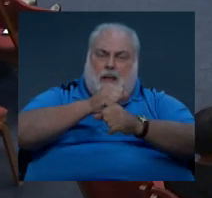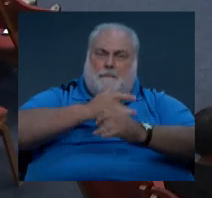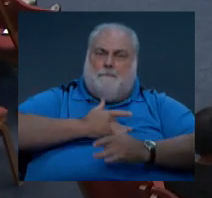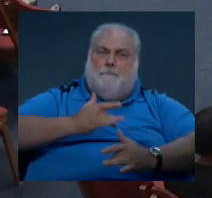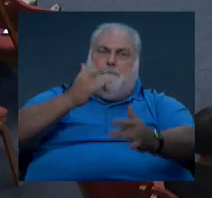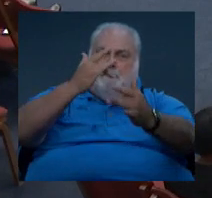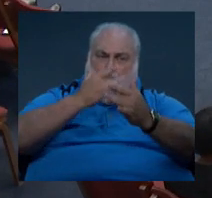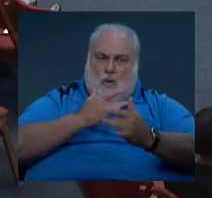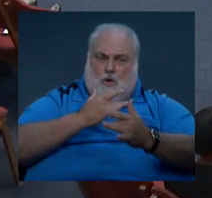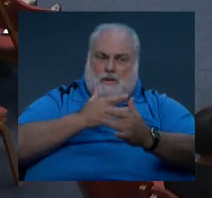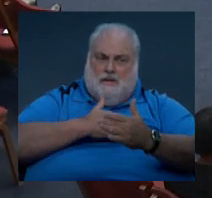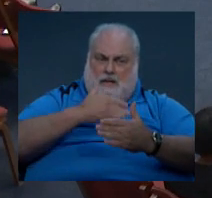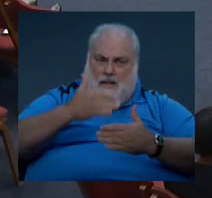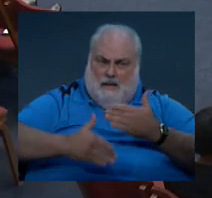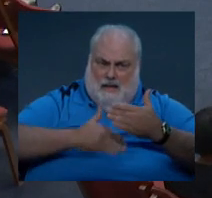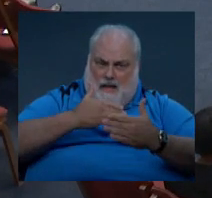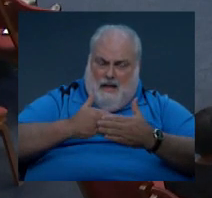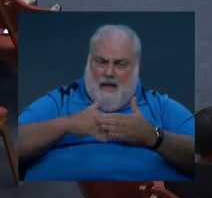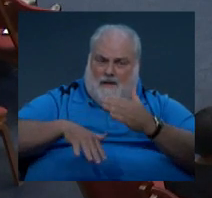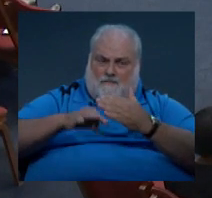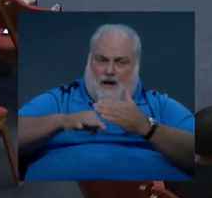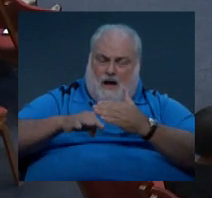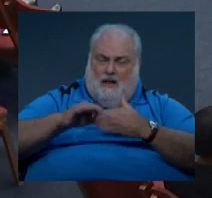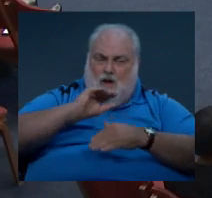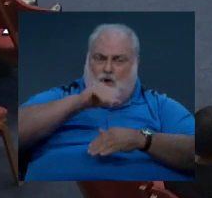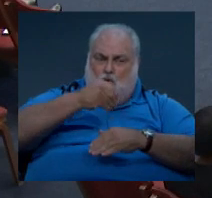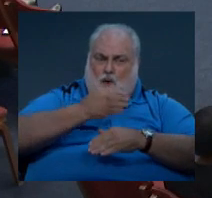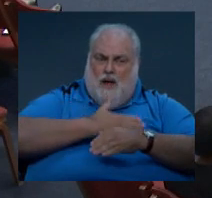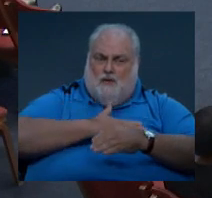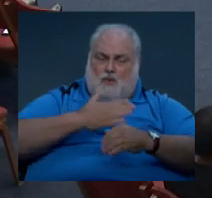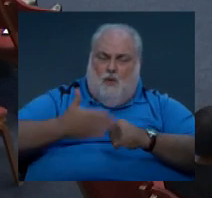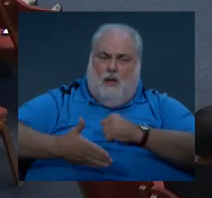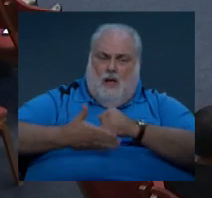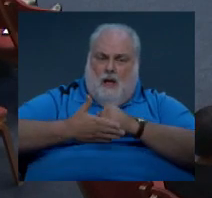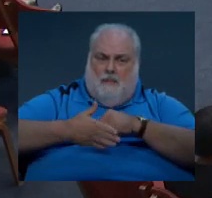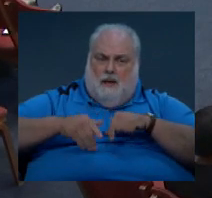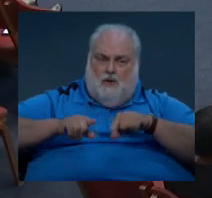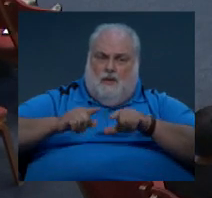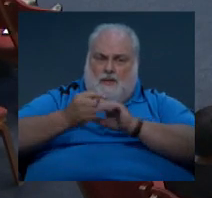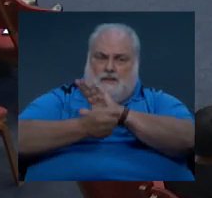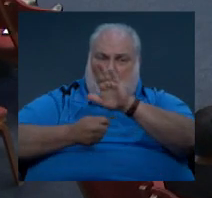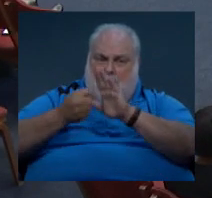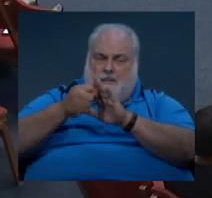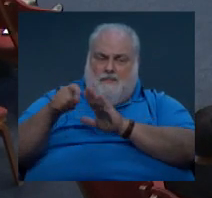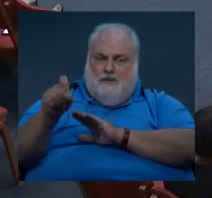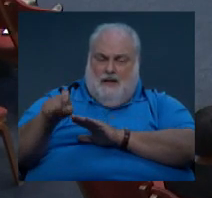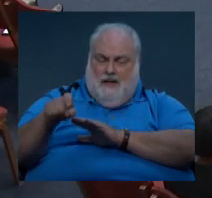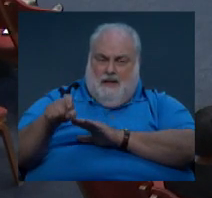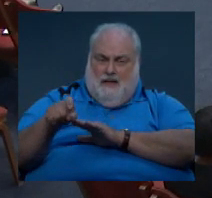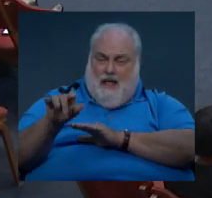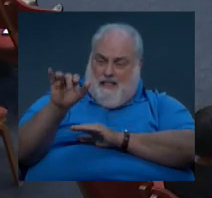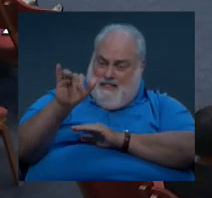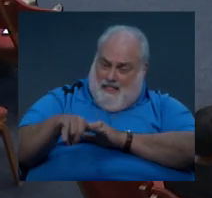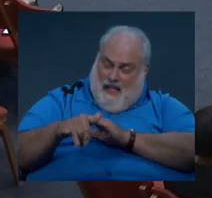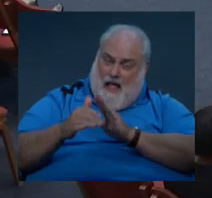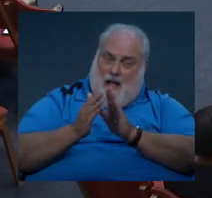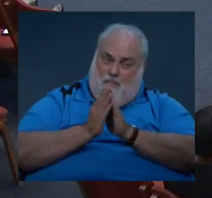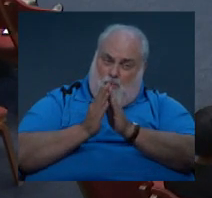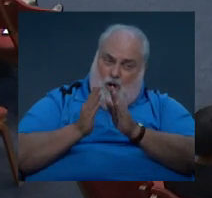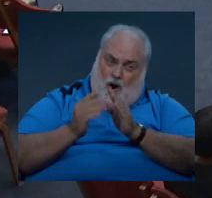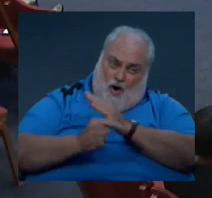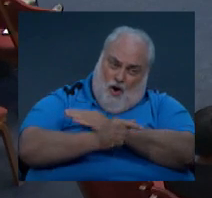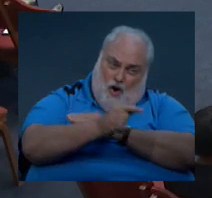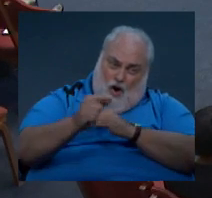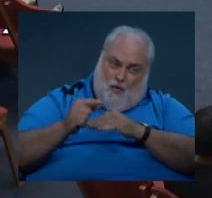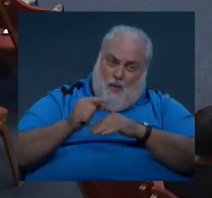mercy and find grace to help in time of need. Now, that prayer garden,